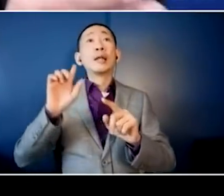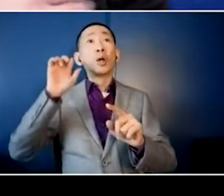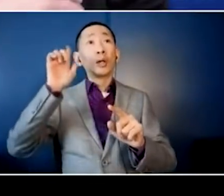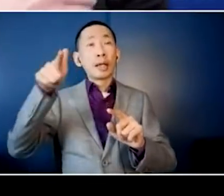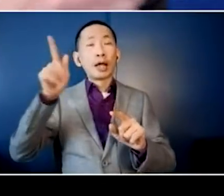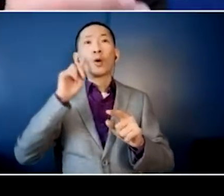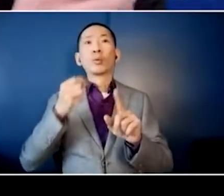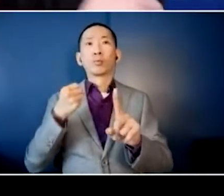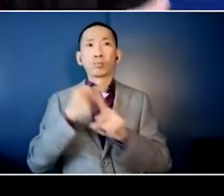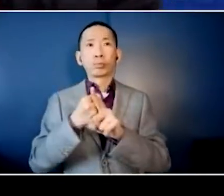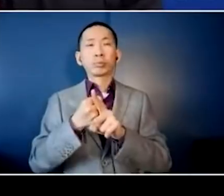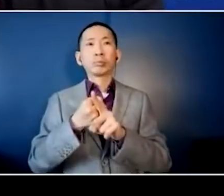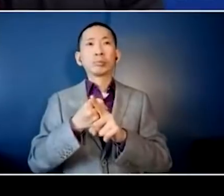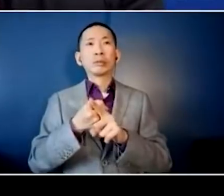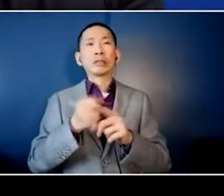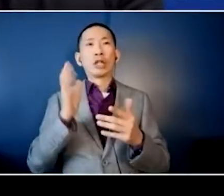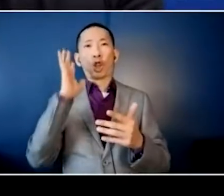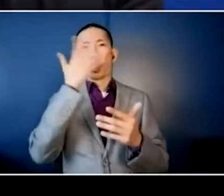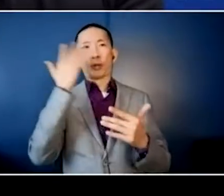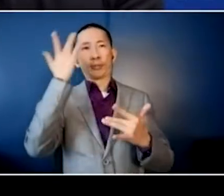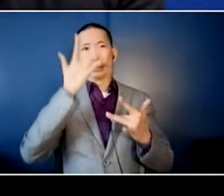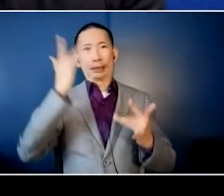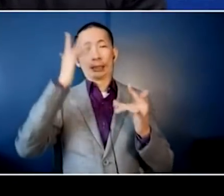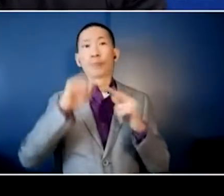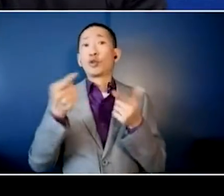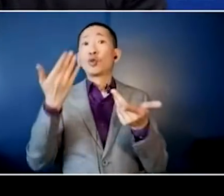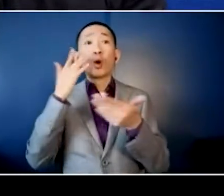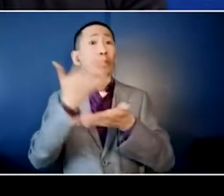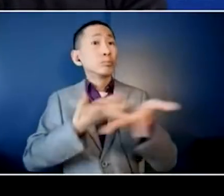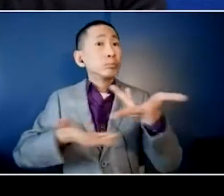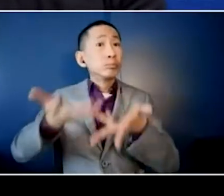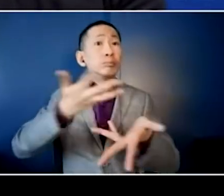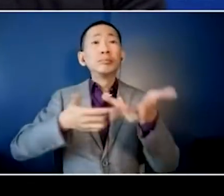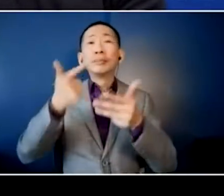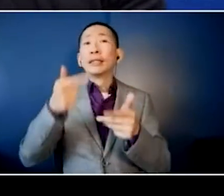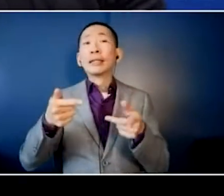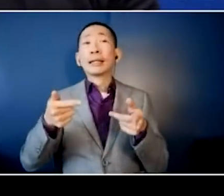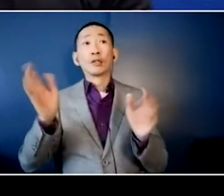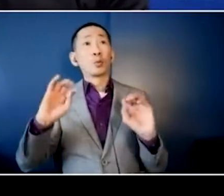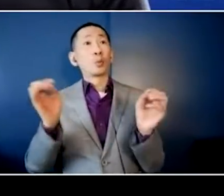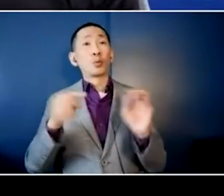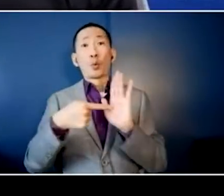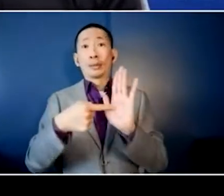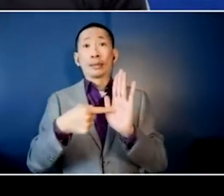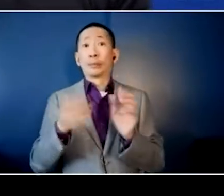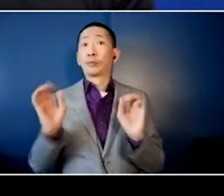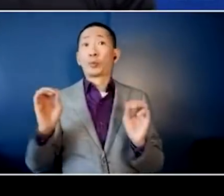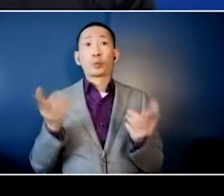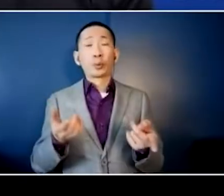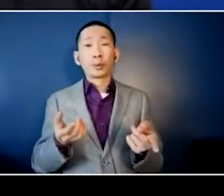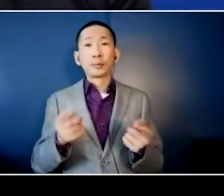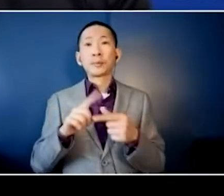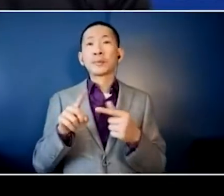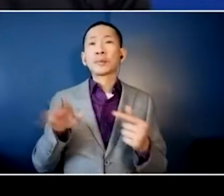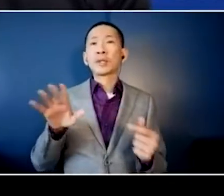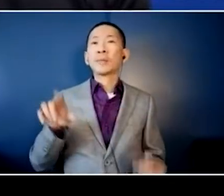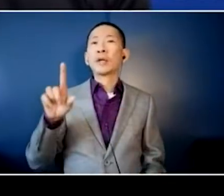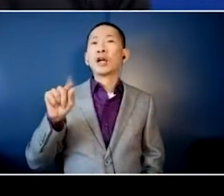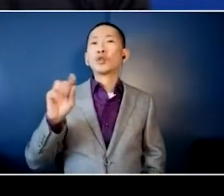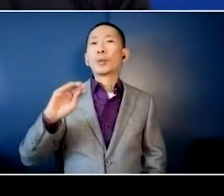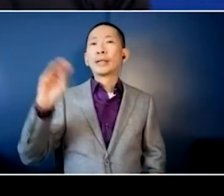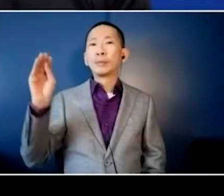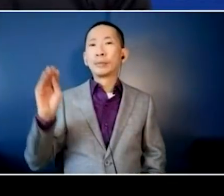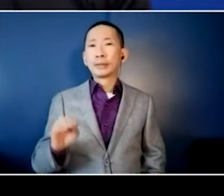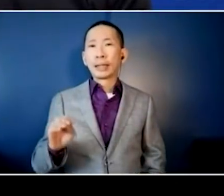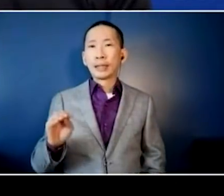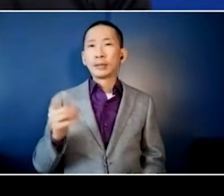you don't know when you interact with them because they don't have symptoms then. And about 20 some odd percent is